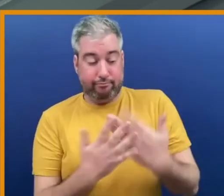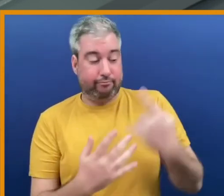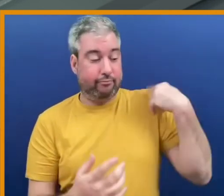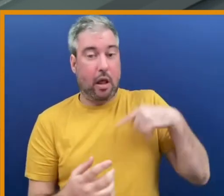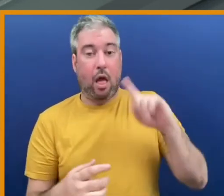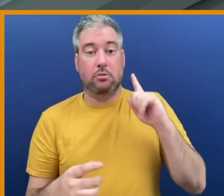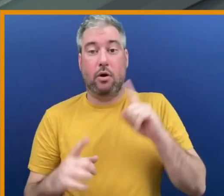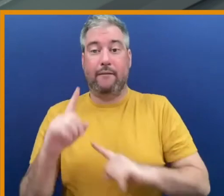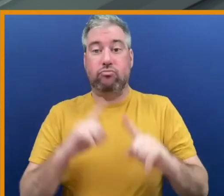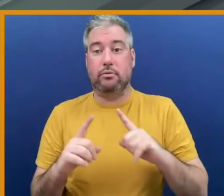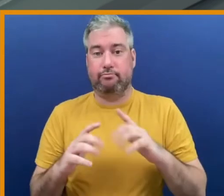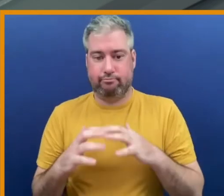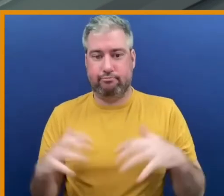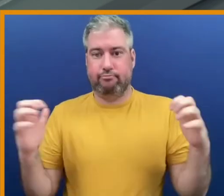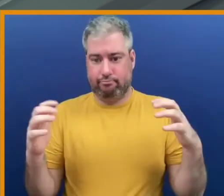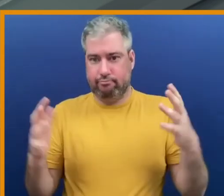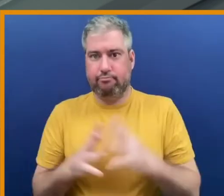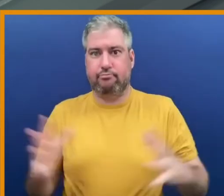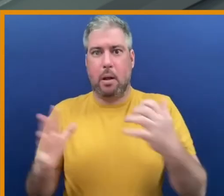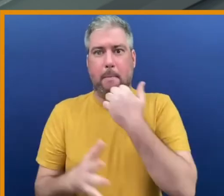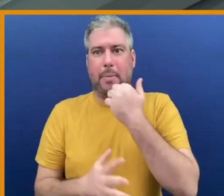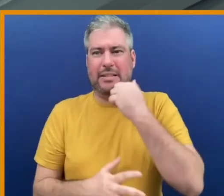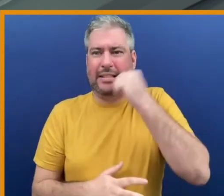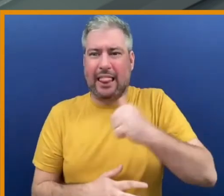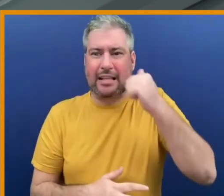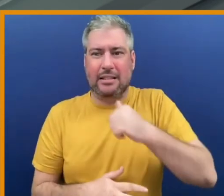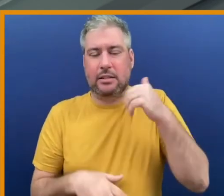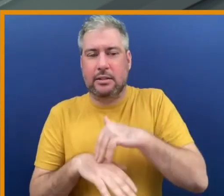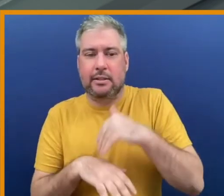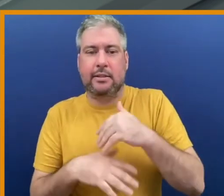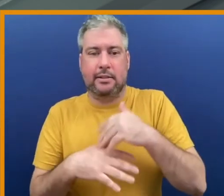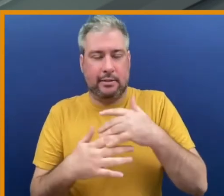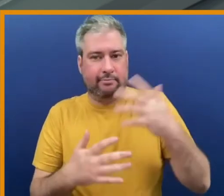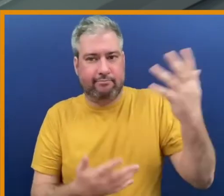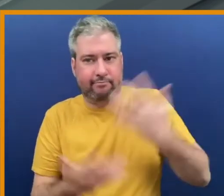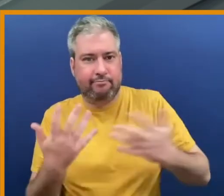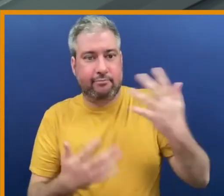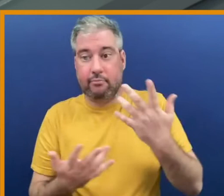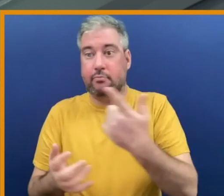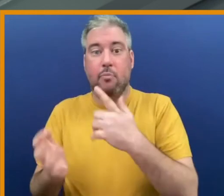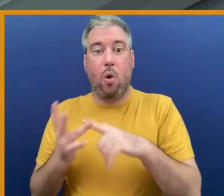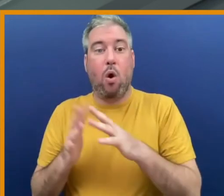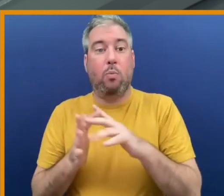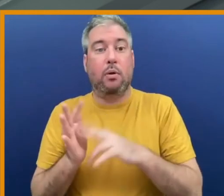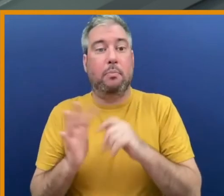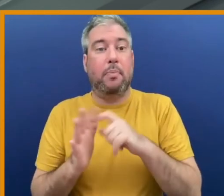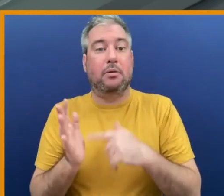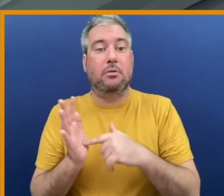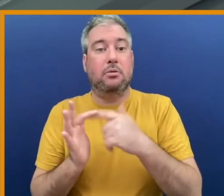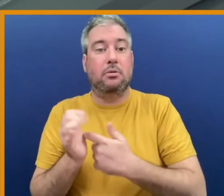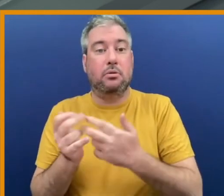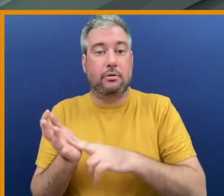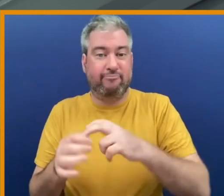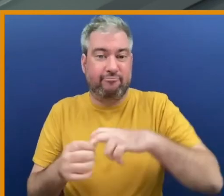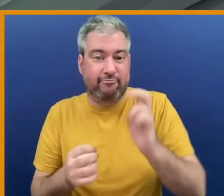Owen Paterson. And at every level of government, from the Prime Minister down, this is a problem. So our MP in